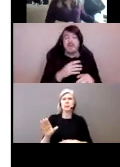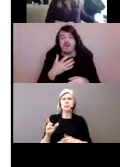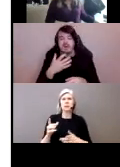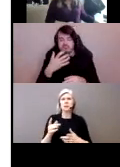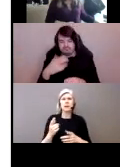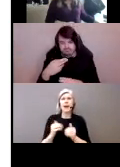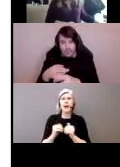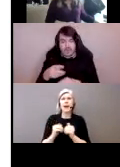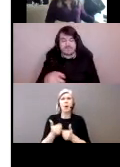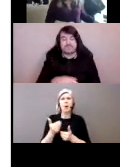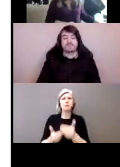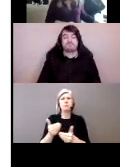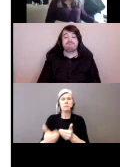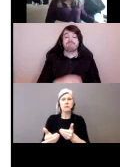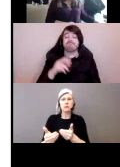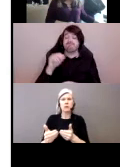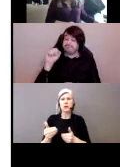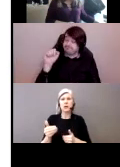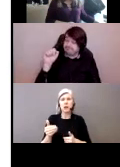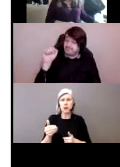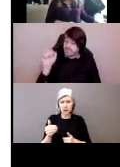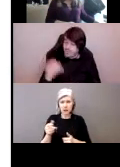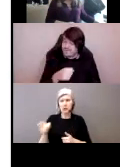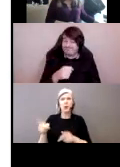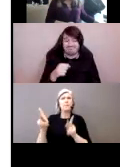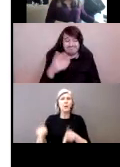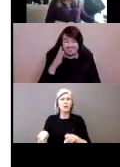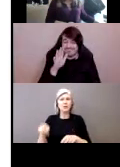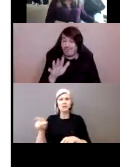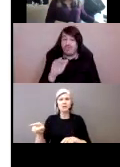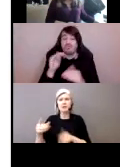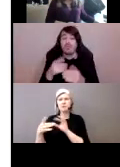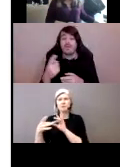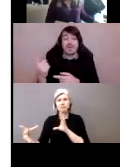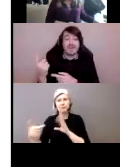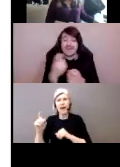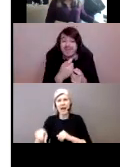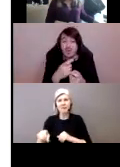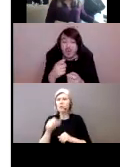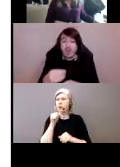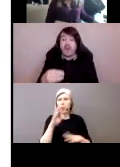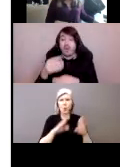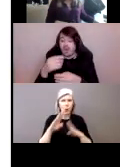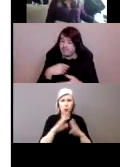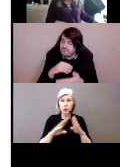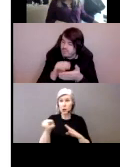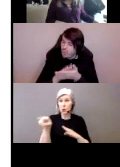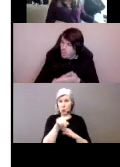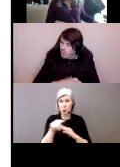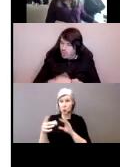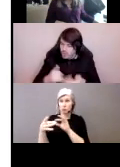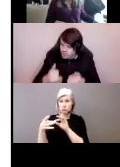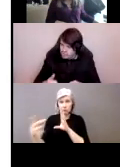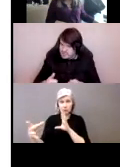step away. Yes, all the questions are being captured, and because the event itself today is being recorded, we will also be sharing